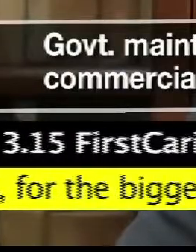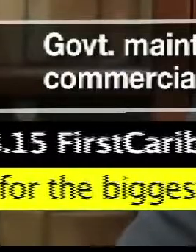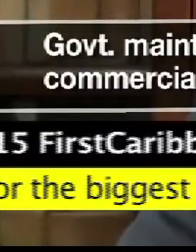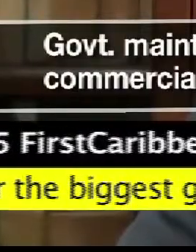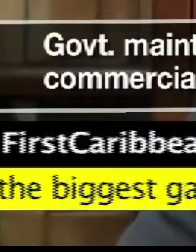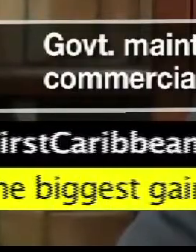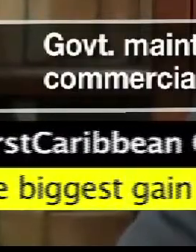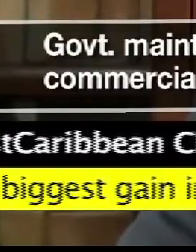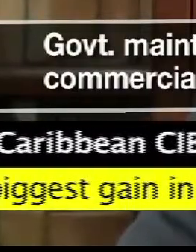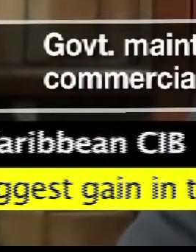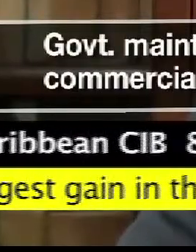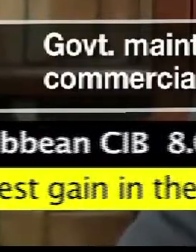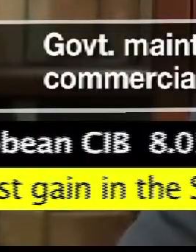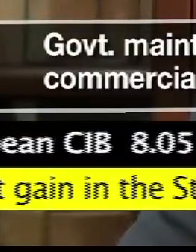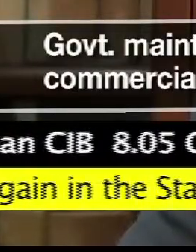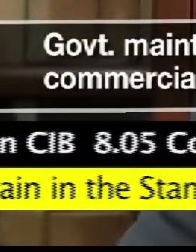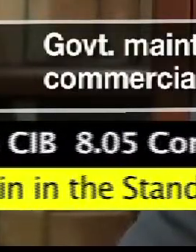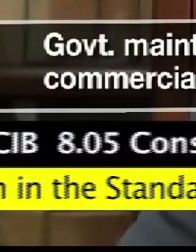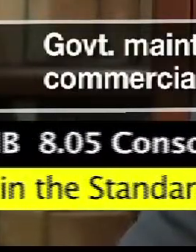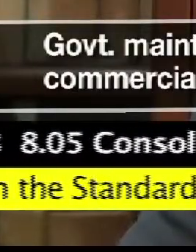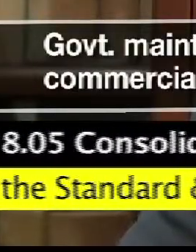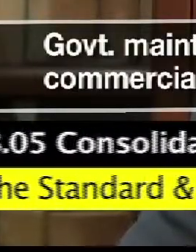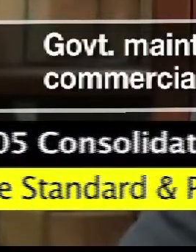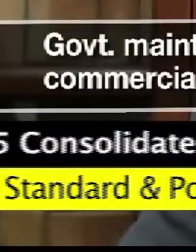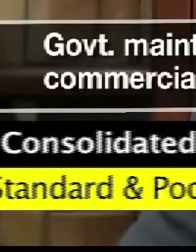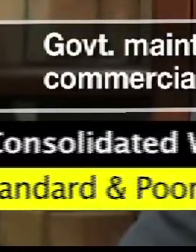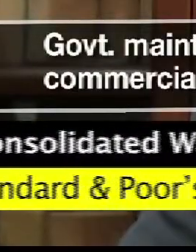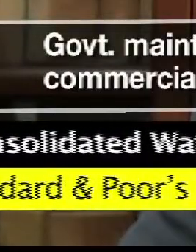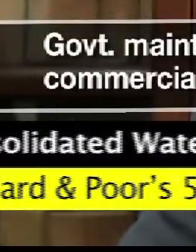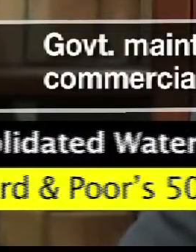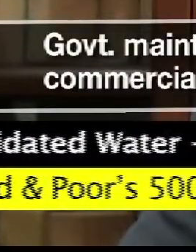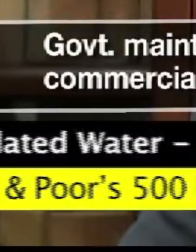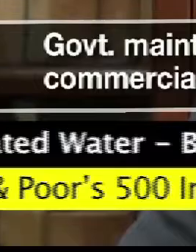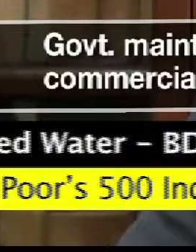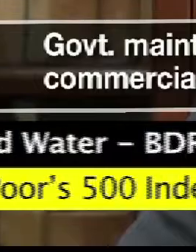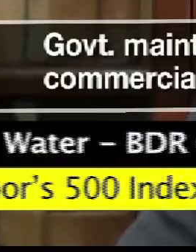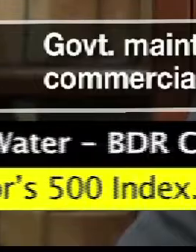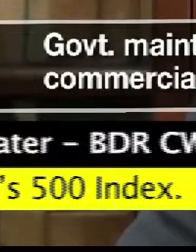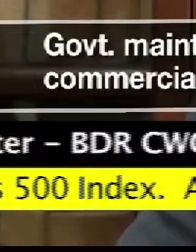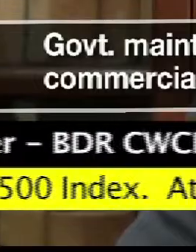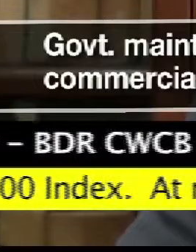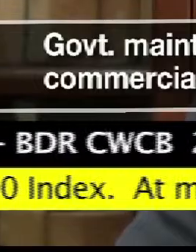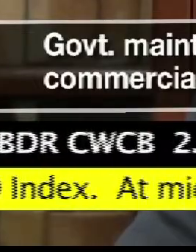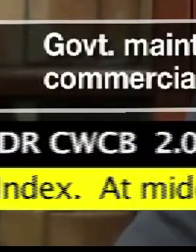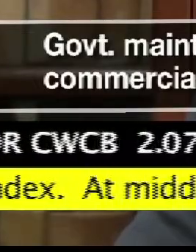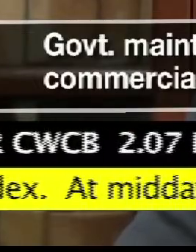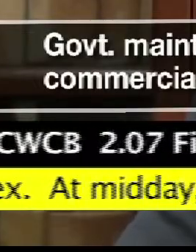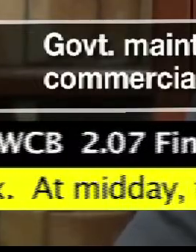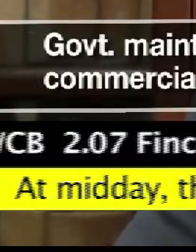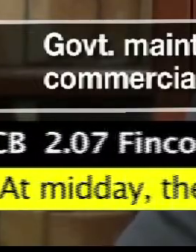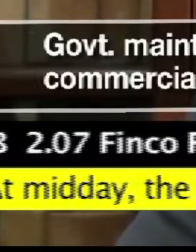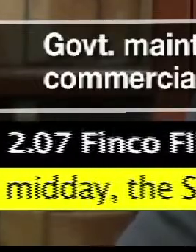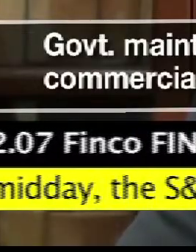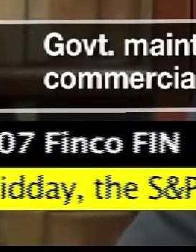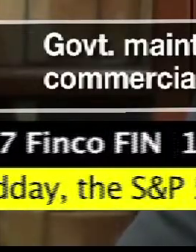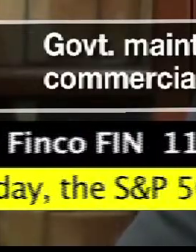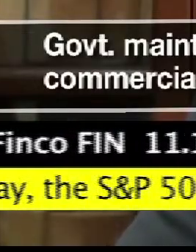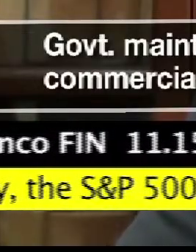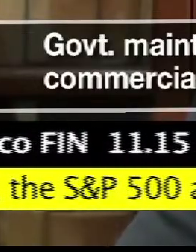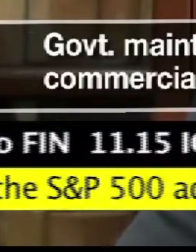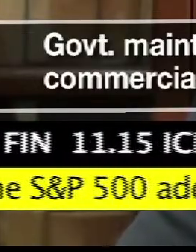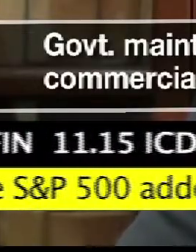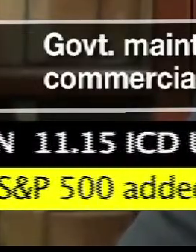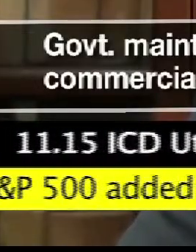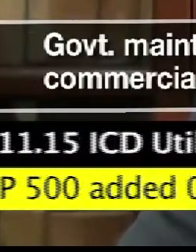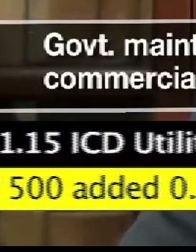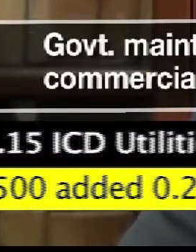It's moderate, we think, but again, part of a package to help develop the overall tourism product by making sure that when we